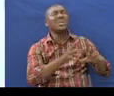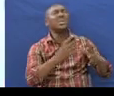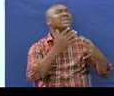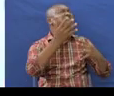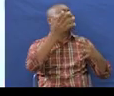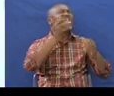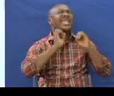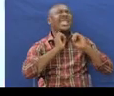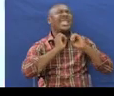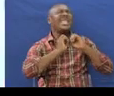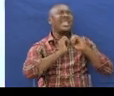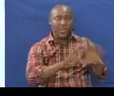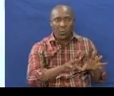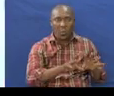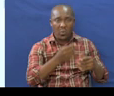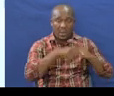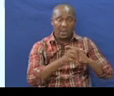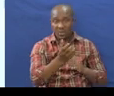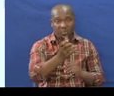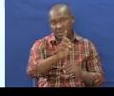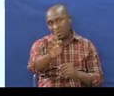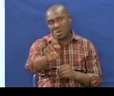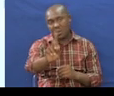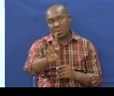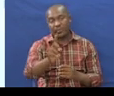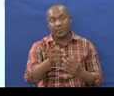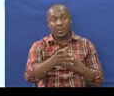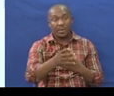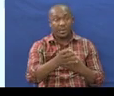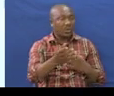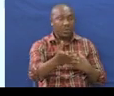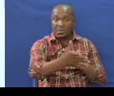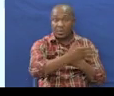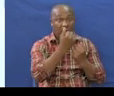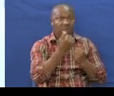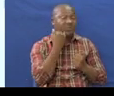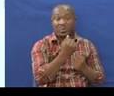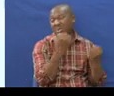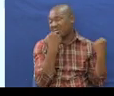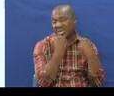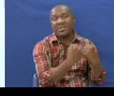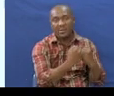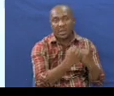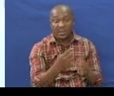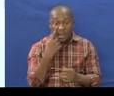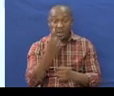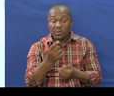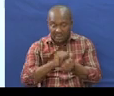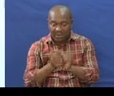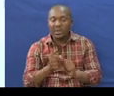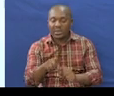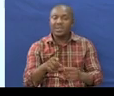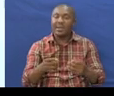too new to you and to the society. You want to get information for that, my dear student. So look for something that is